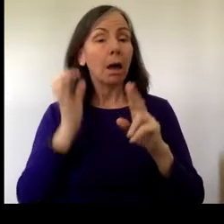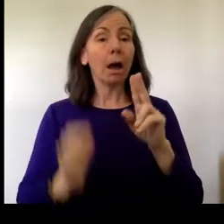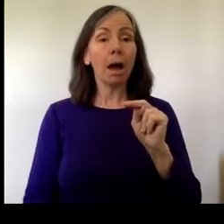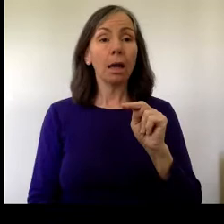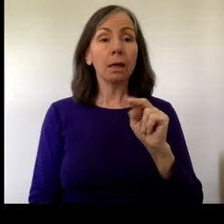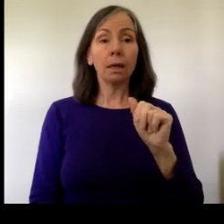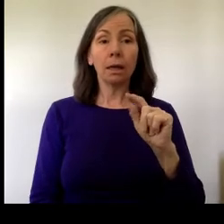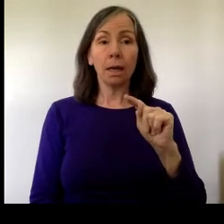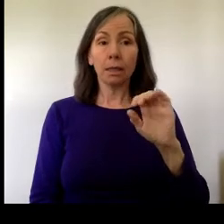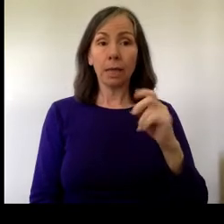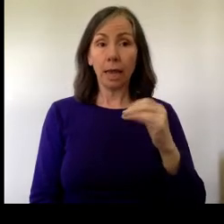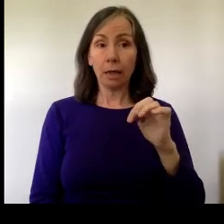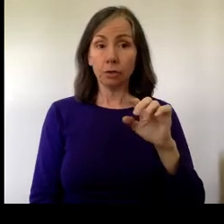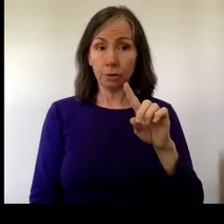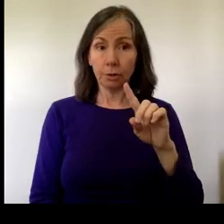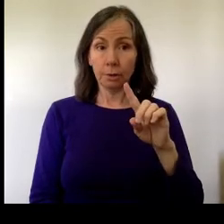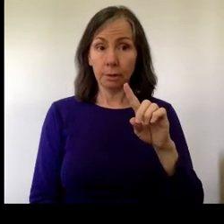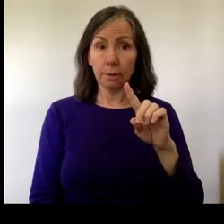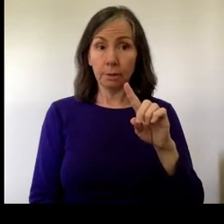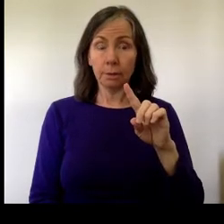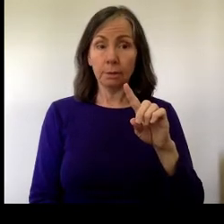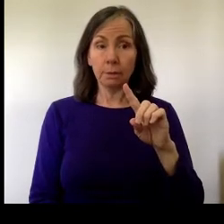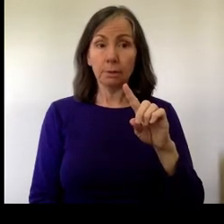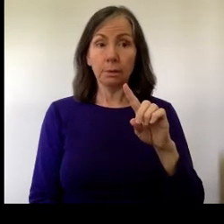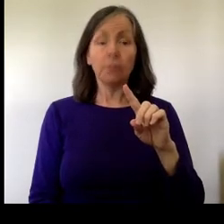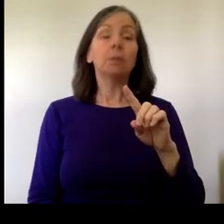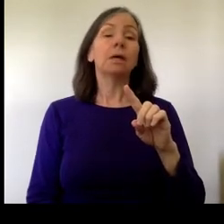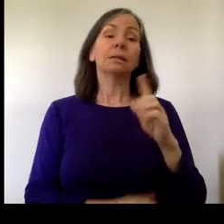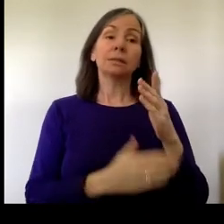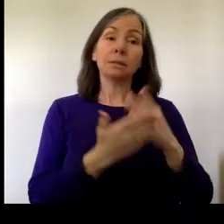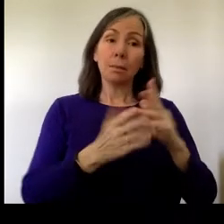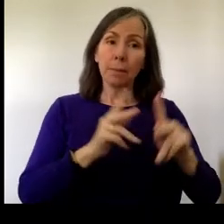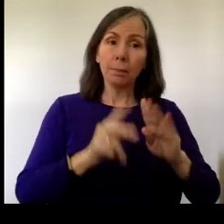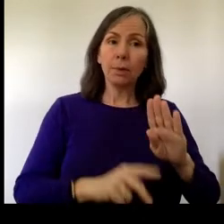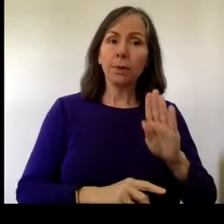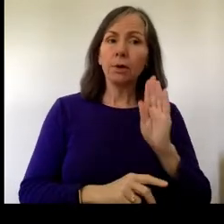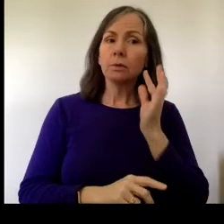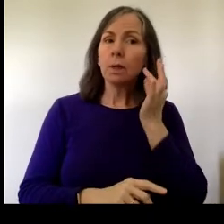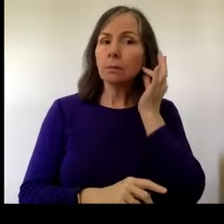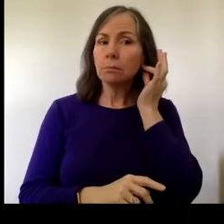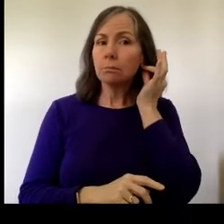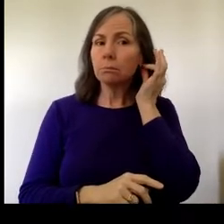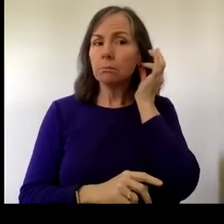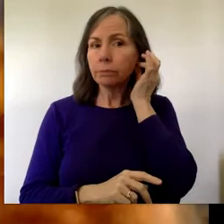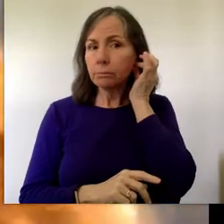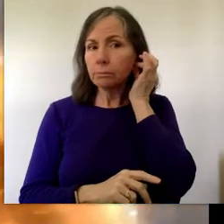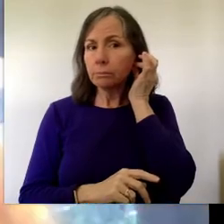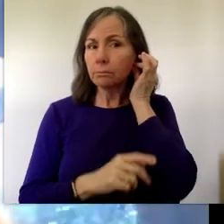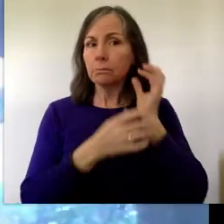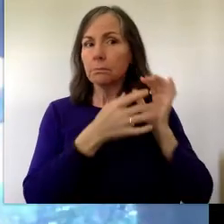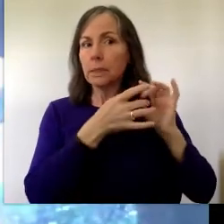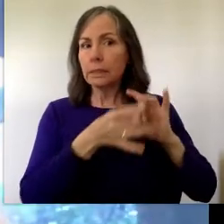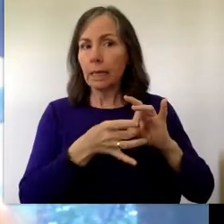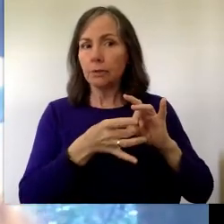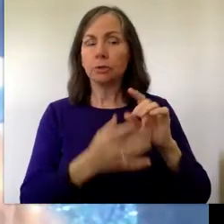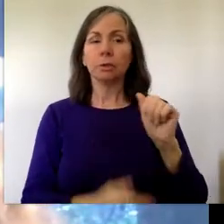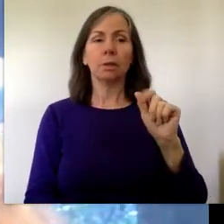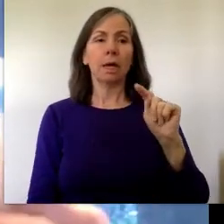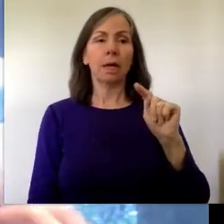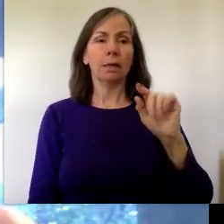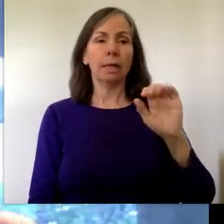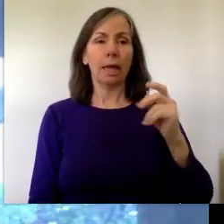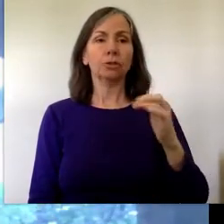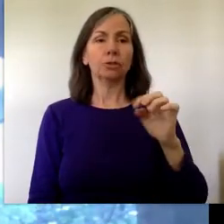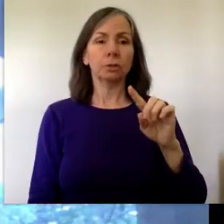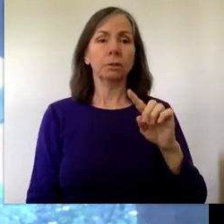then some people's earlobes, the lobe goes right up to their jaw. So I have the dominant,